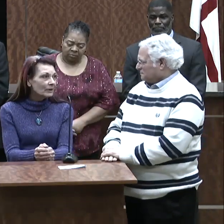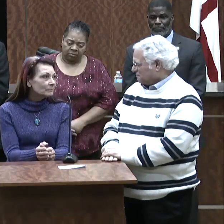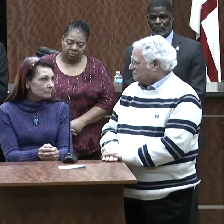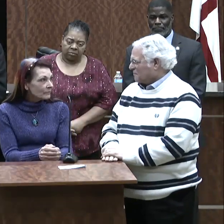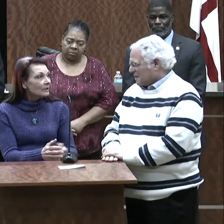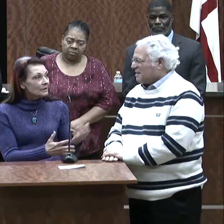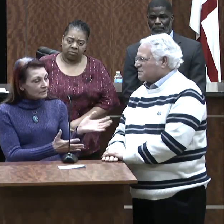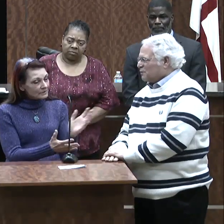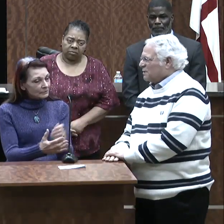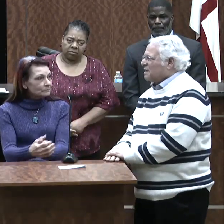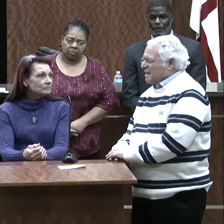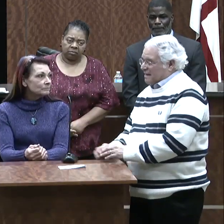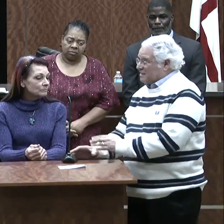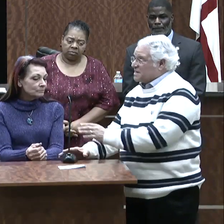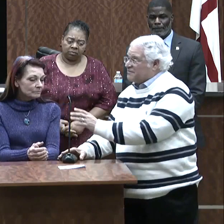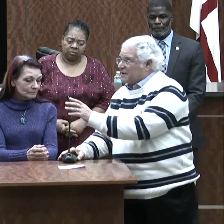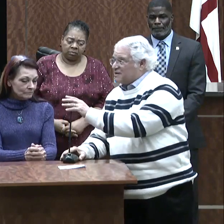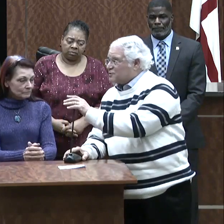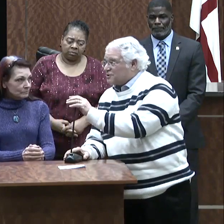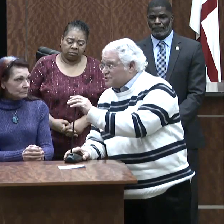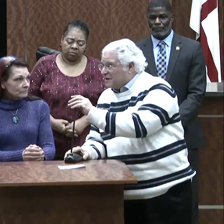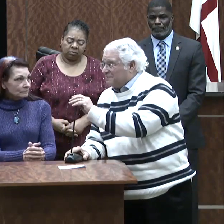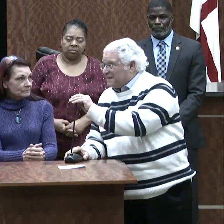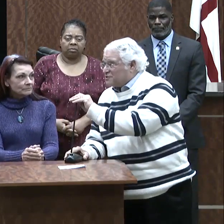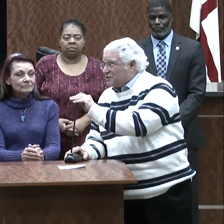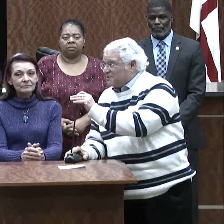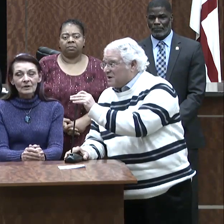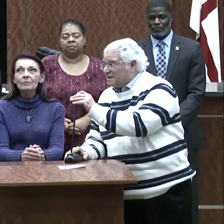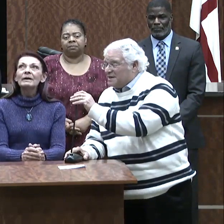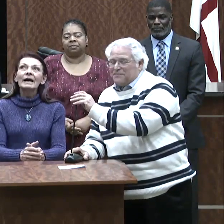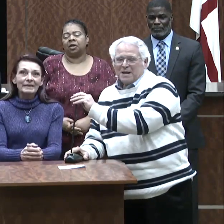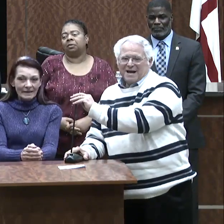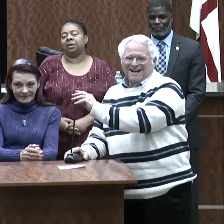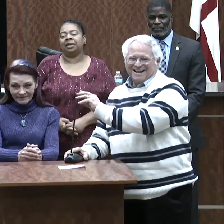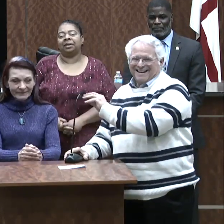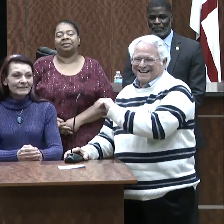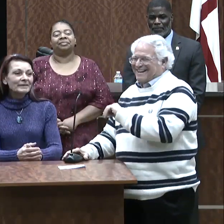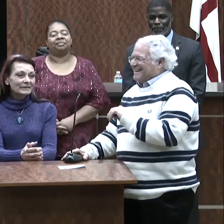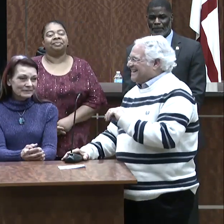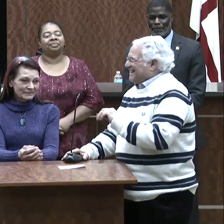department. And let's not forget Trick or Treat on Main Street, right? Oh my God,